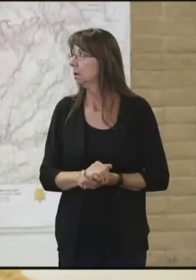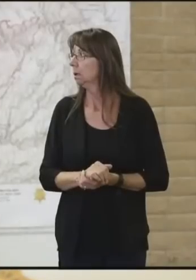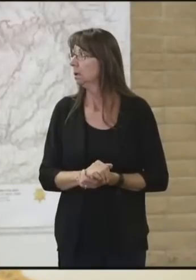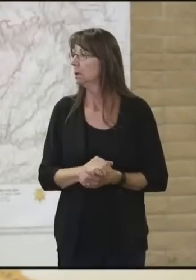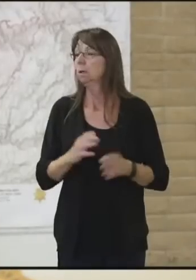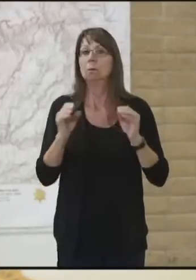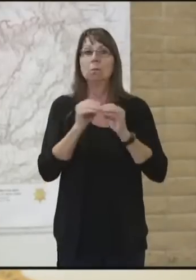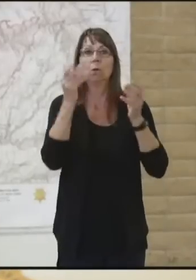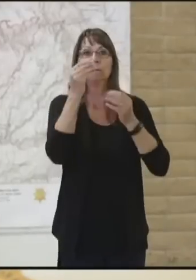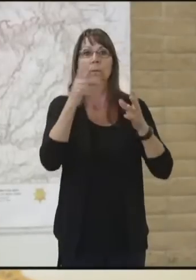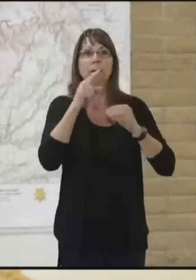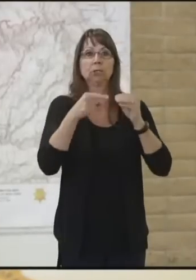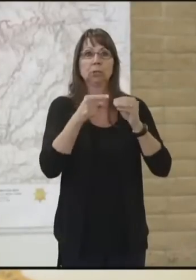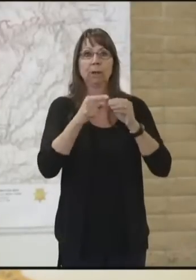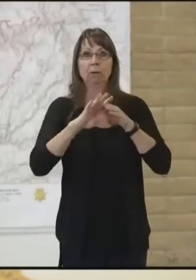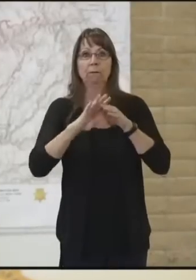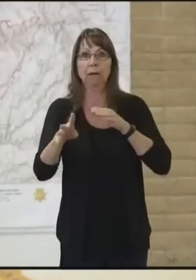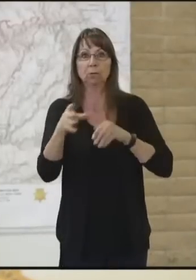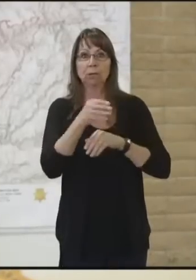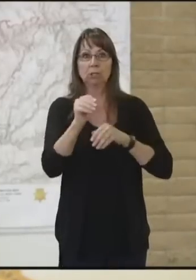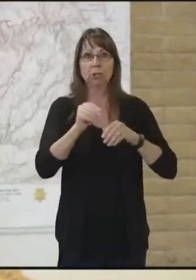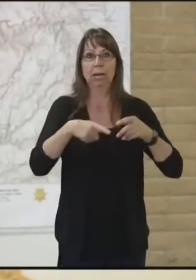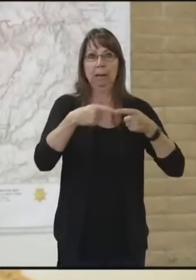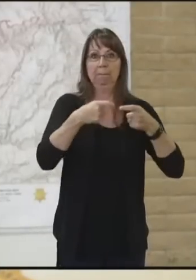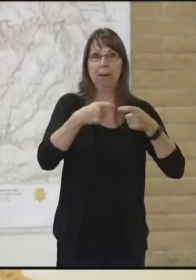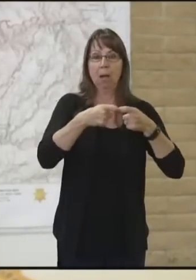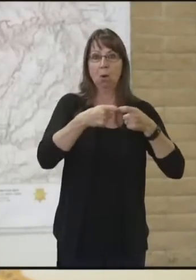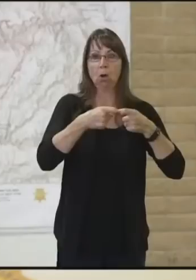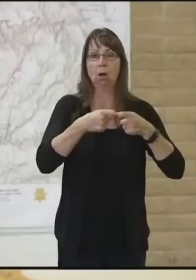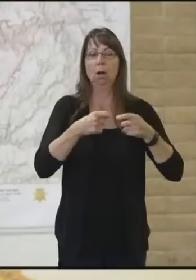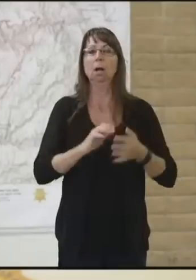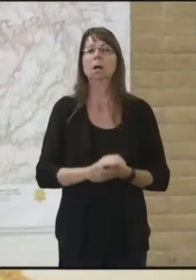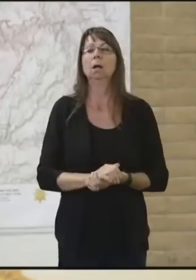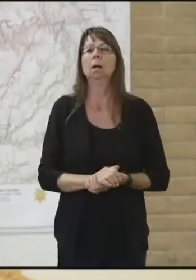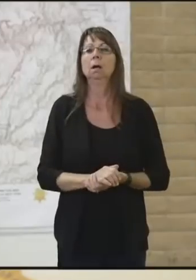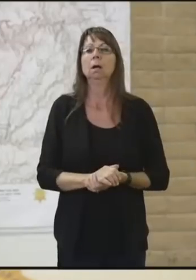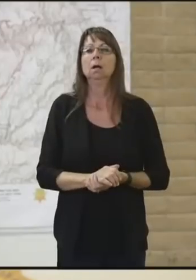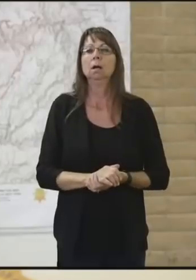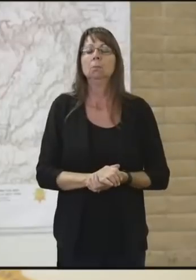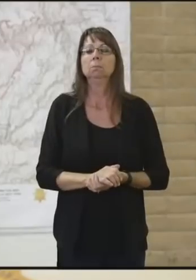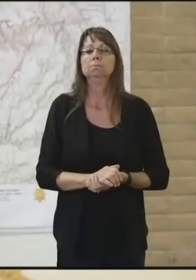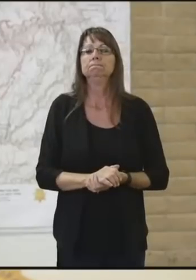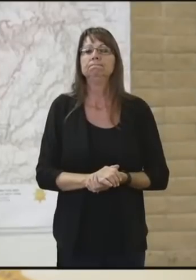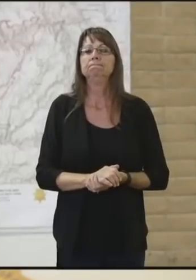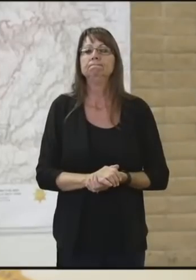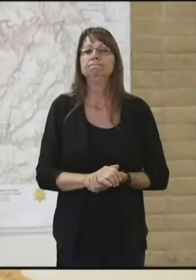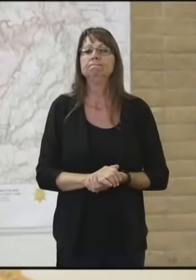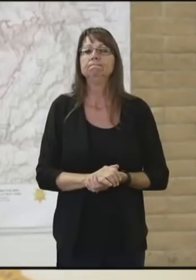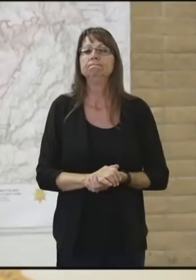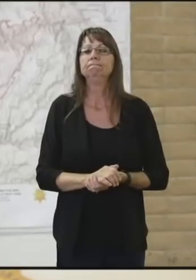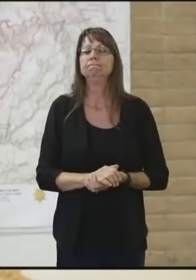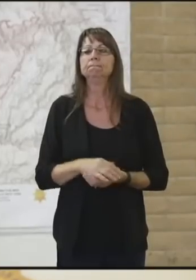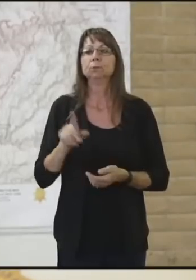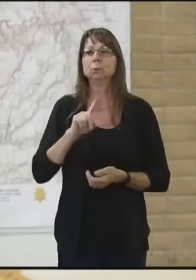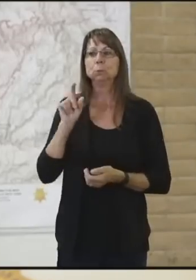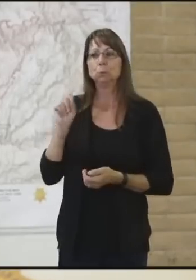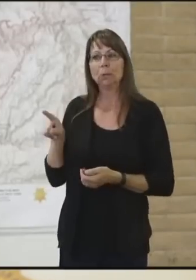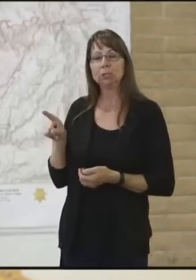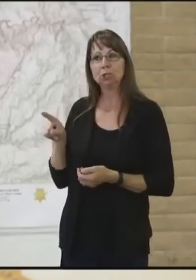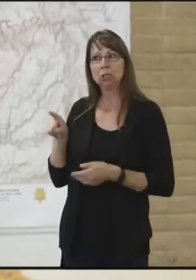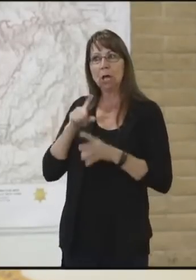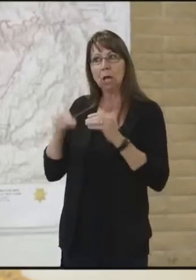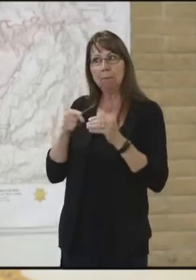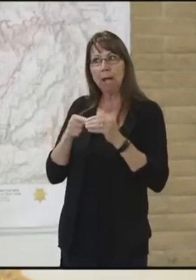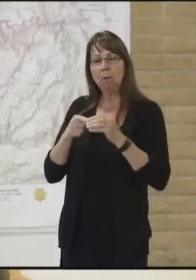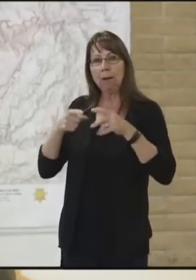notification, The last question, I believe, came from online was how any kind of power shutoffs